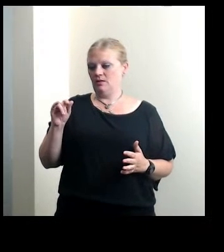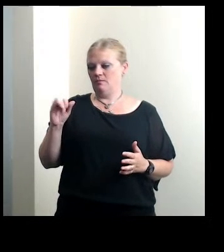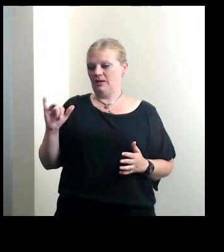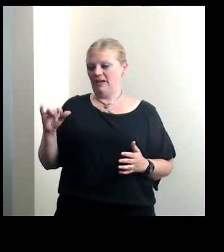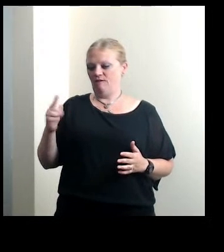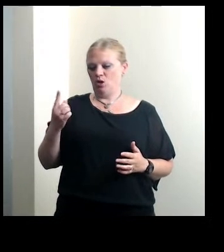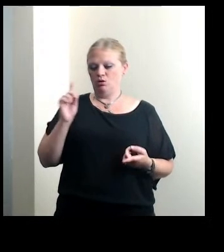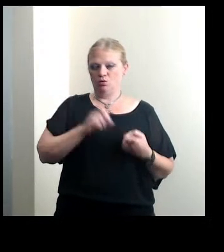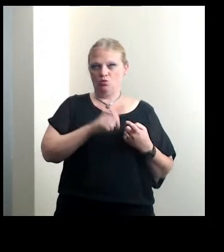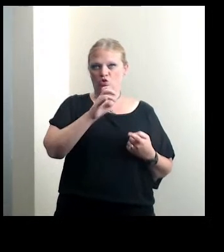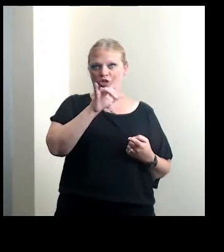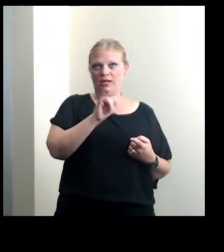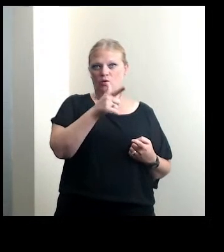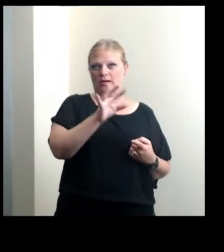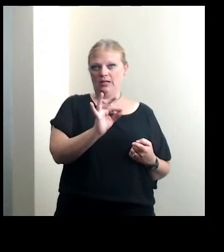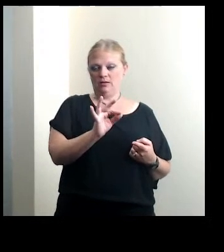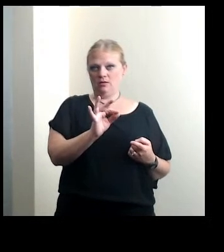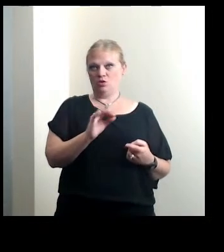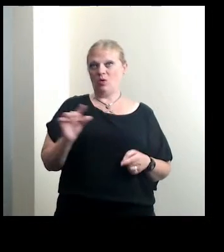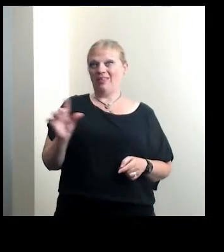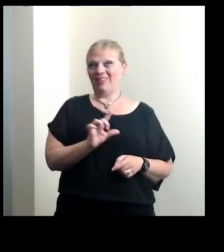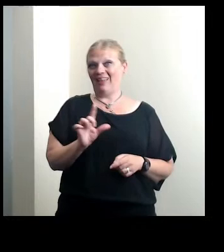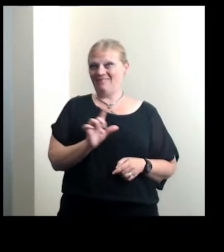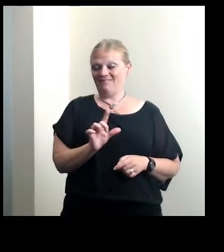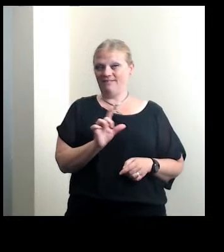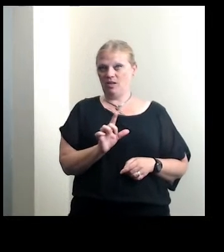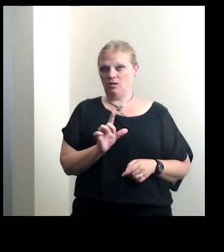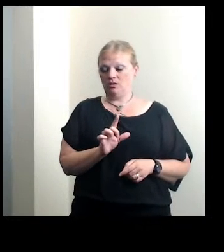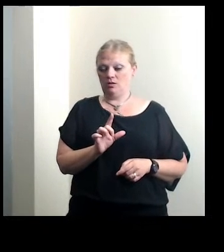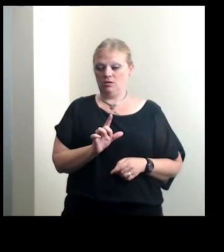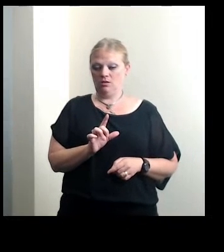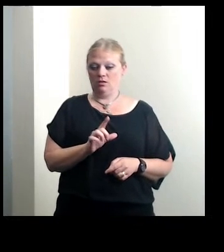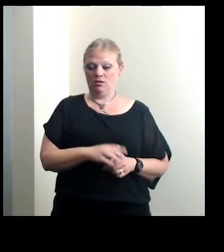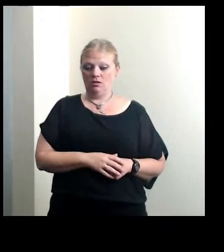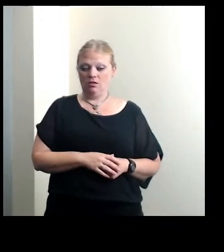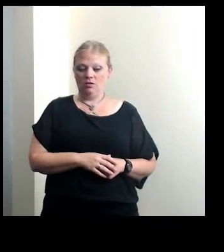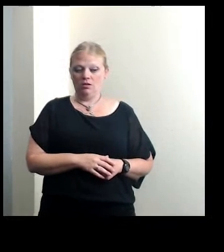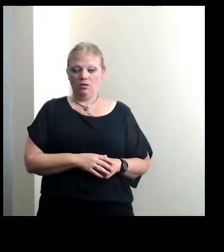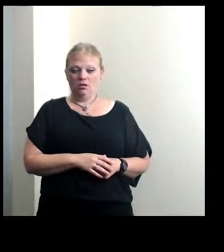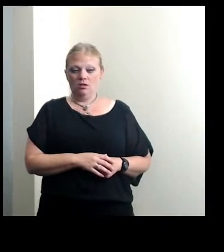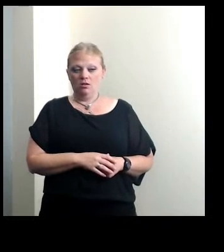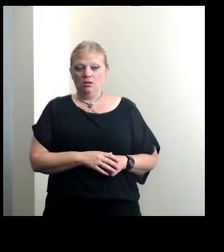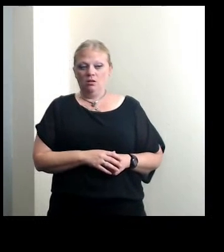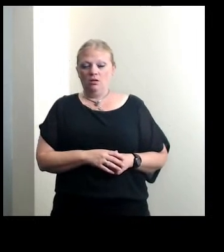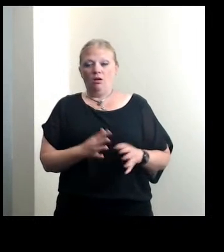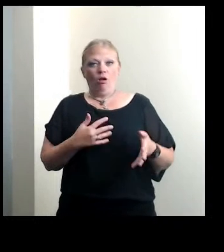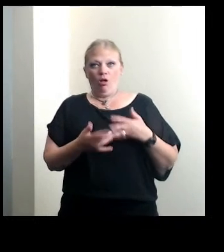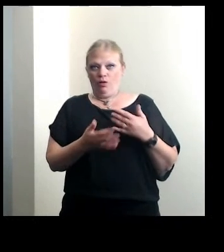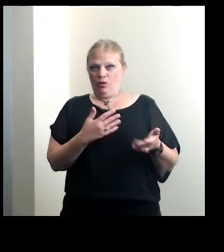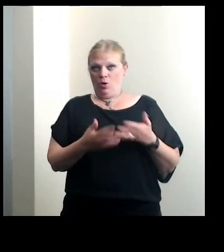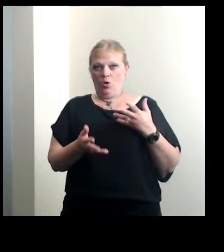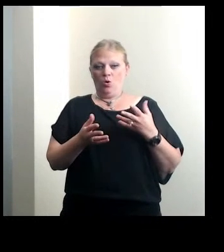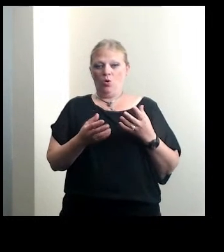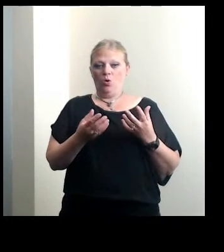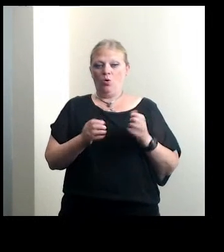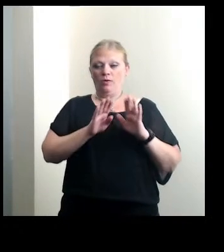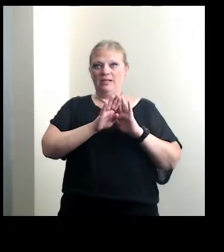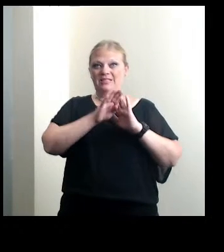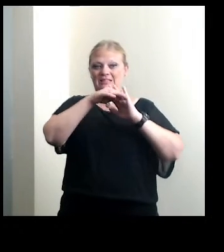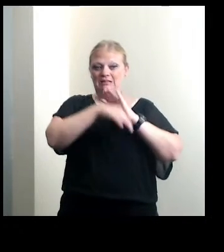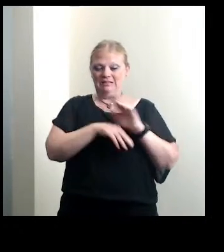29th. So you can see on the left-hand side, although the rate of decline of number of deaths